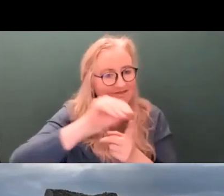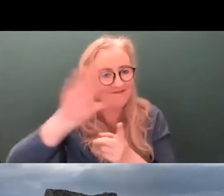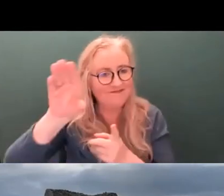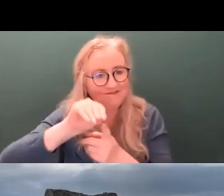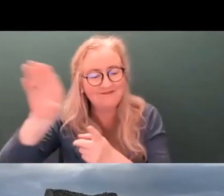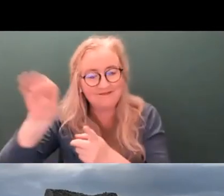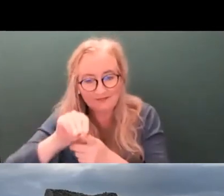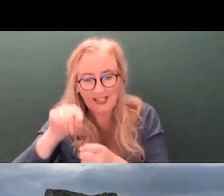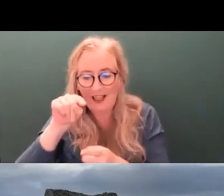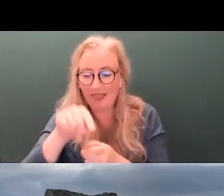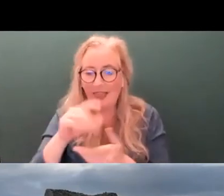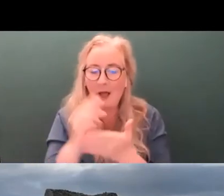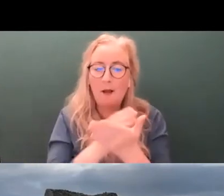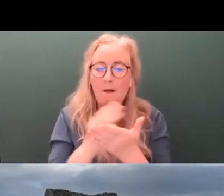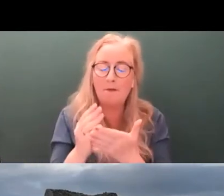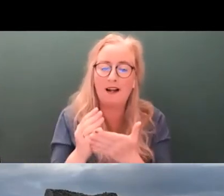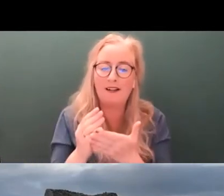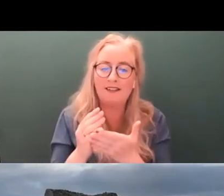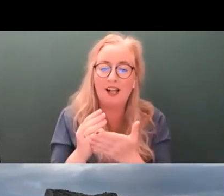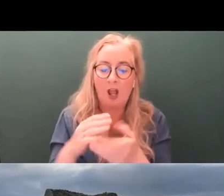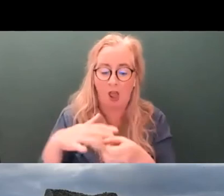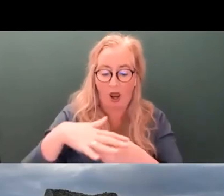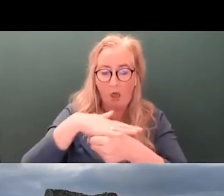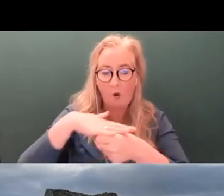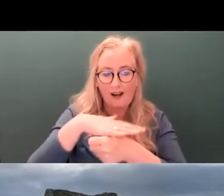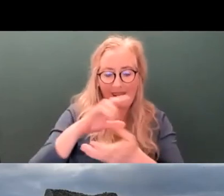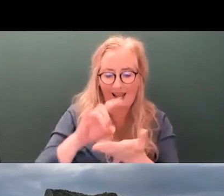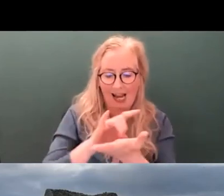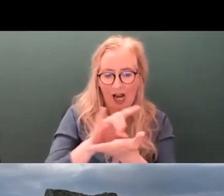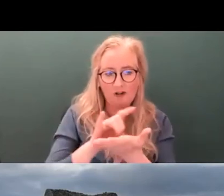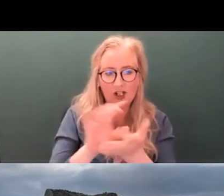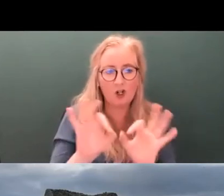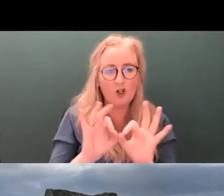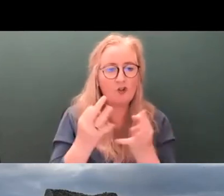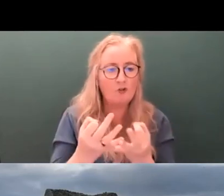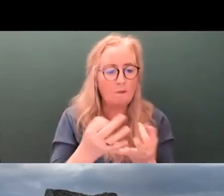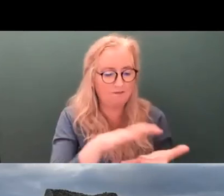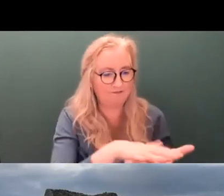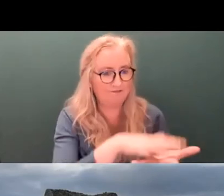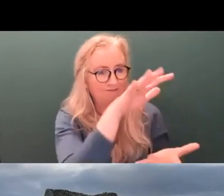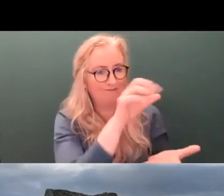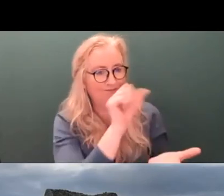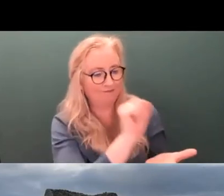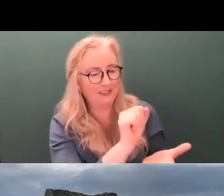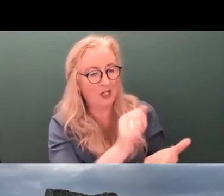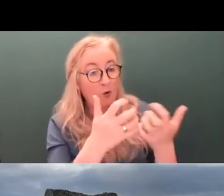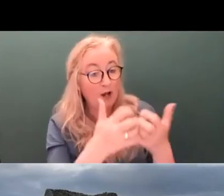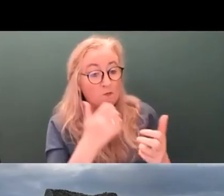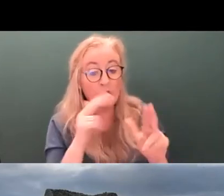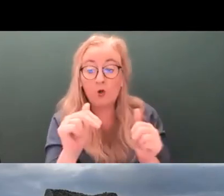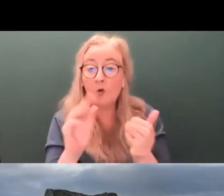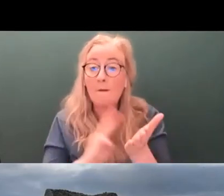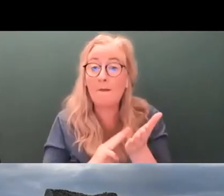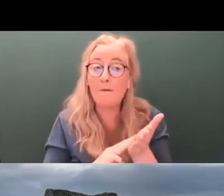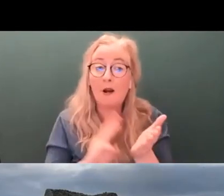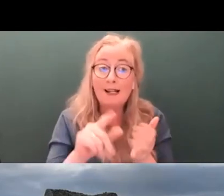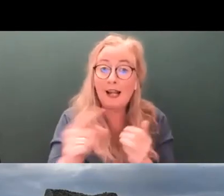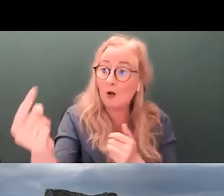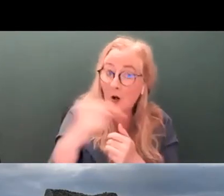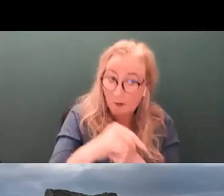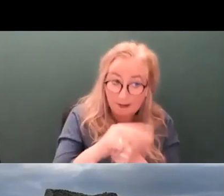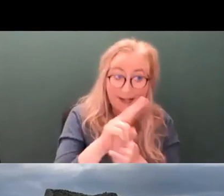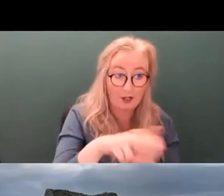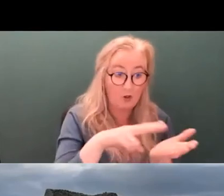a part of the, the, the local heritage groups stockpile of equipment. And if new members come in, they can take advantage of that and,